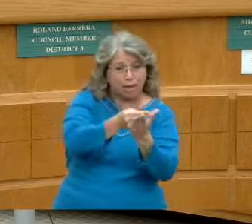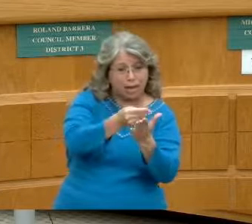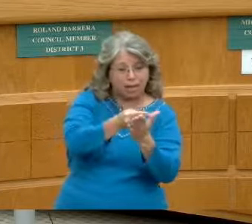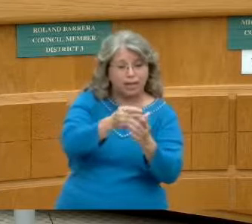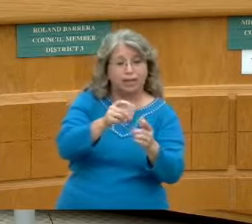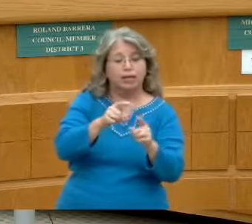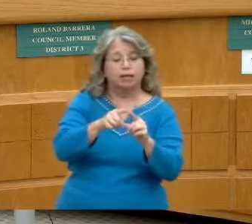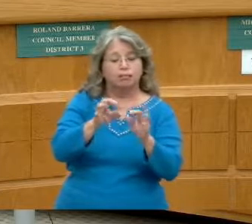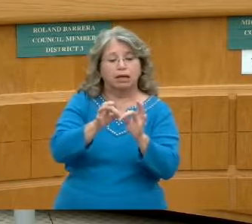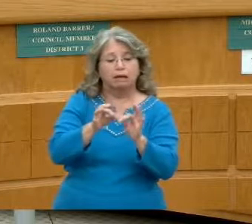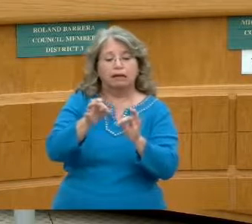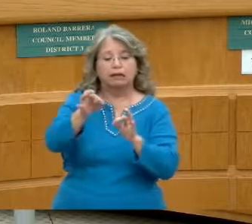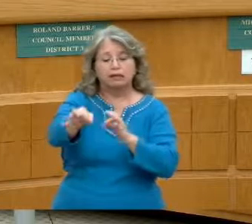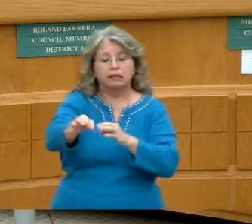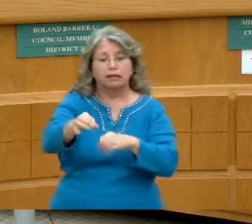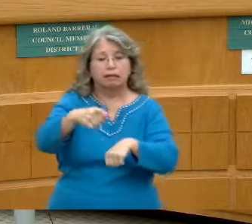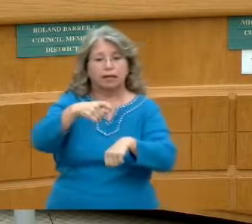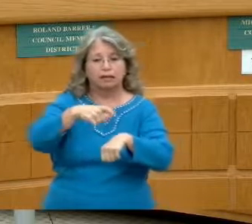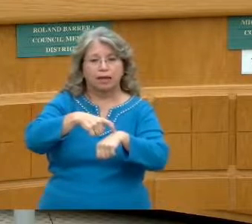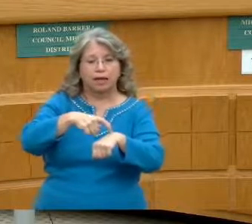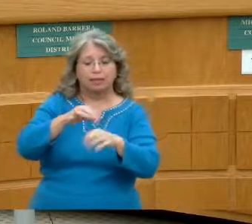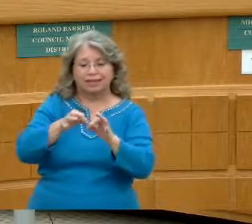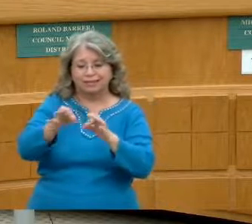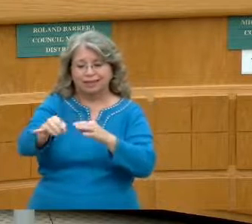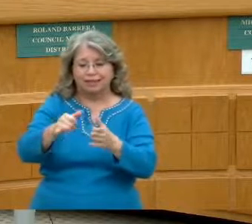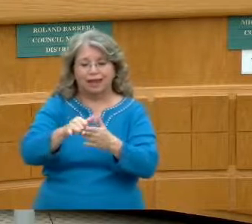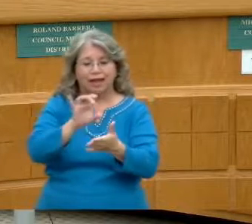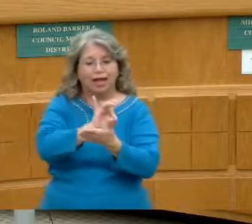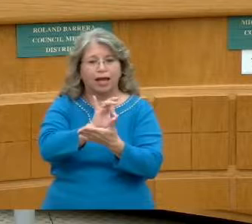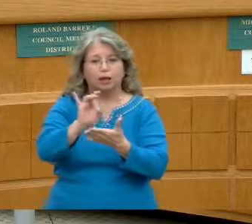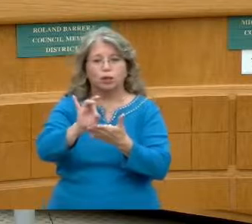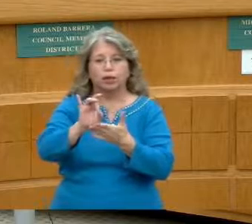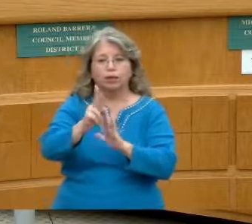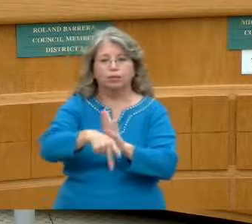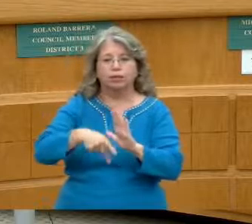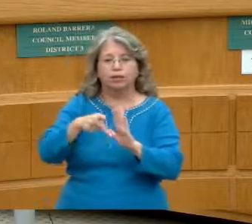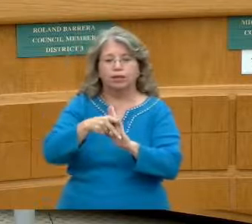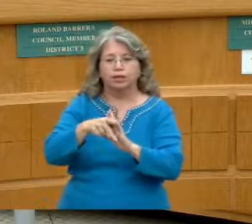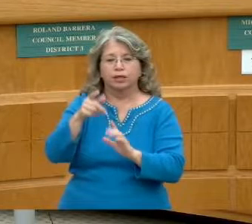initial 8-week period, because some of the